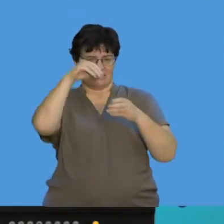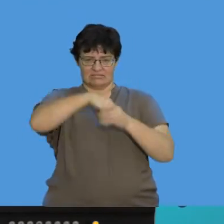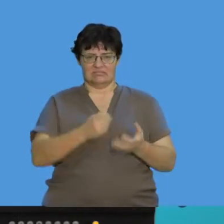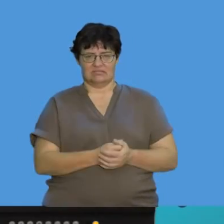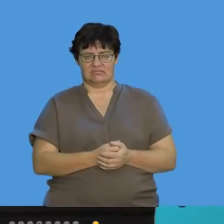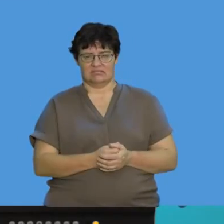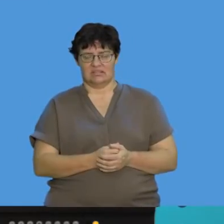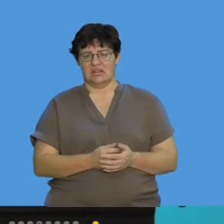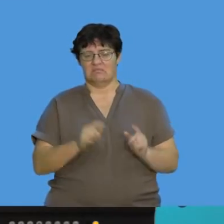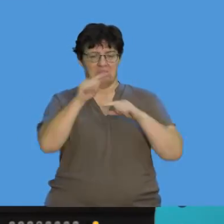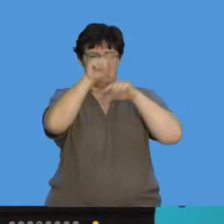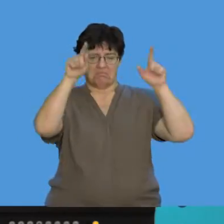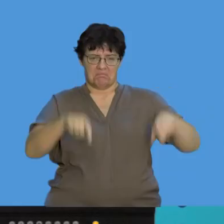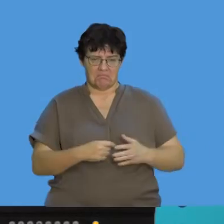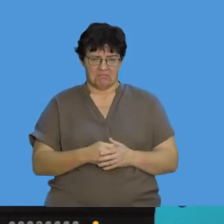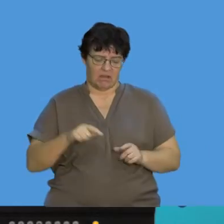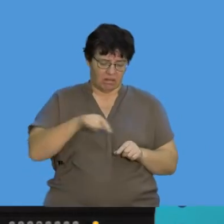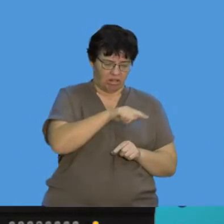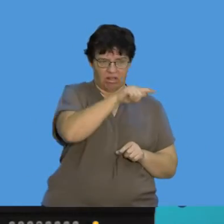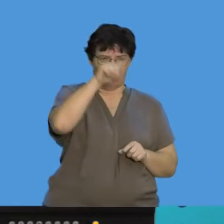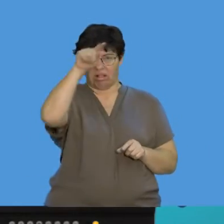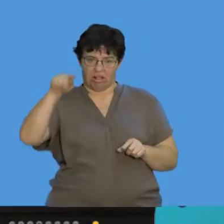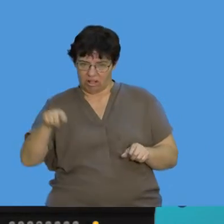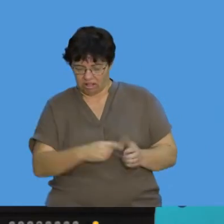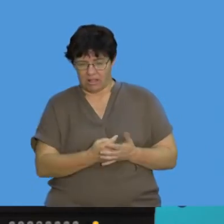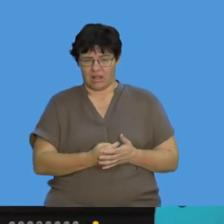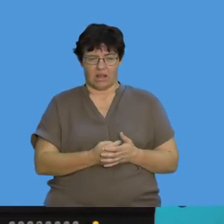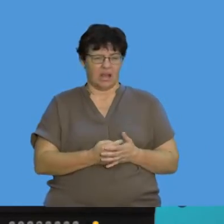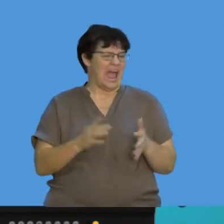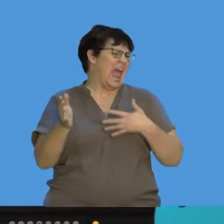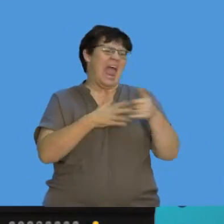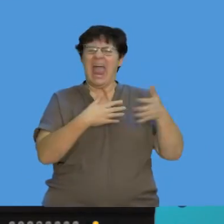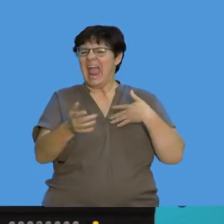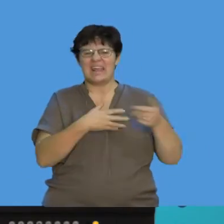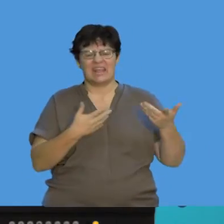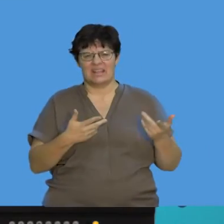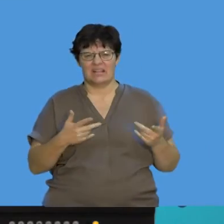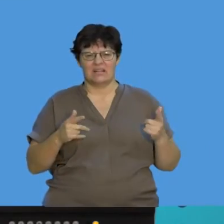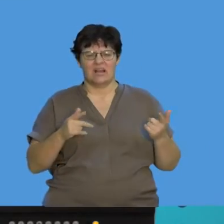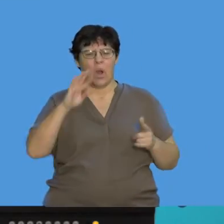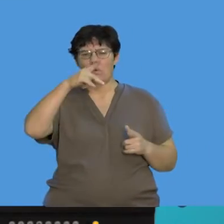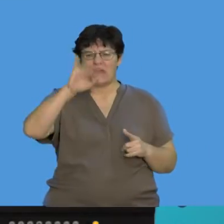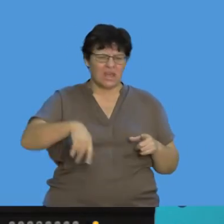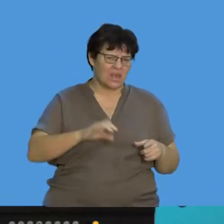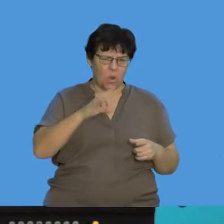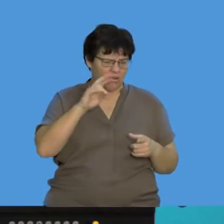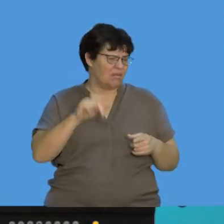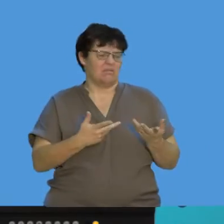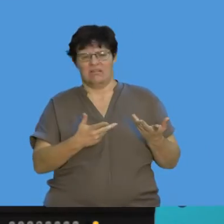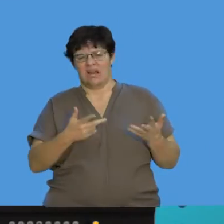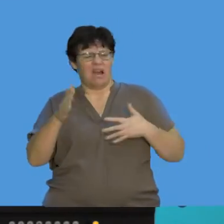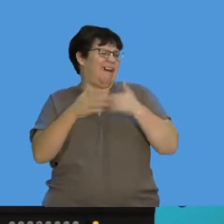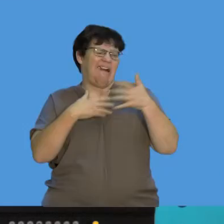take a quadrilateral, it can take a triangle, it can take any regular polygon or irregular